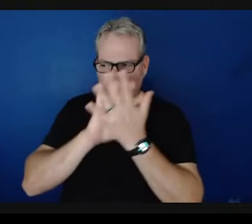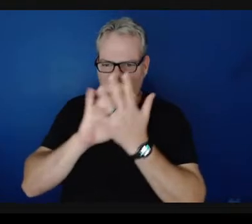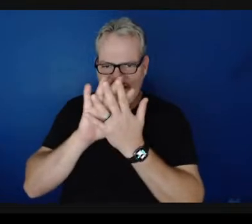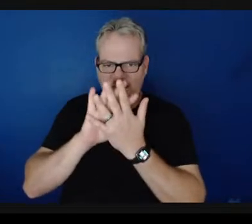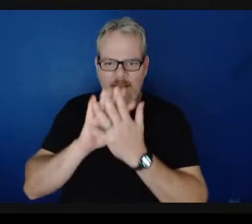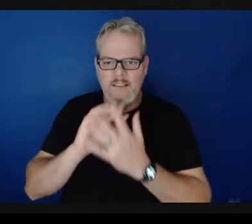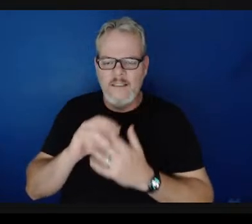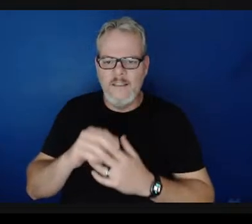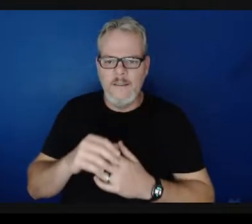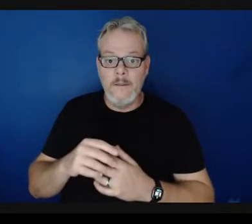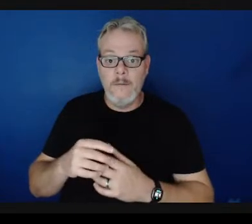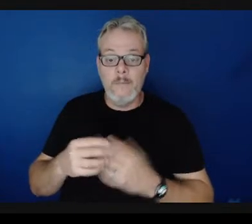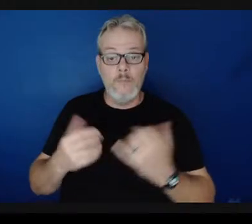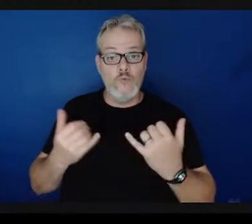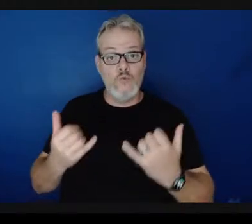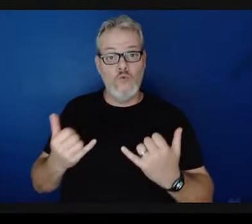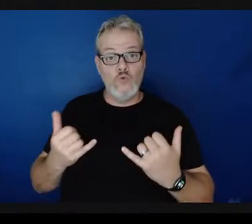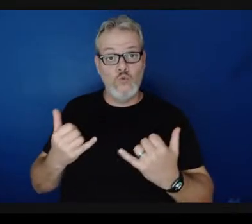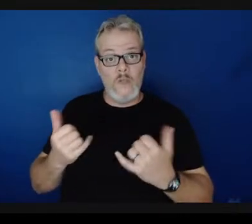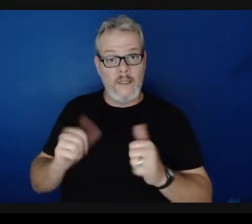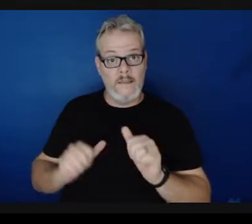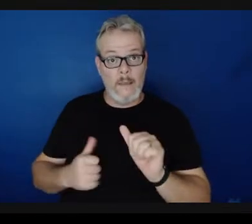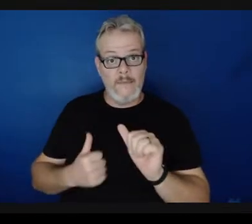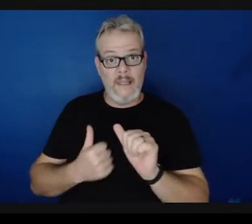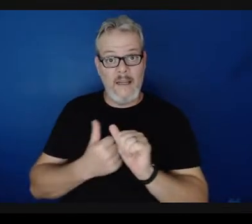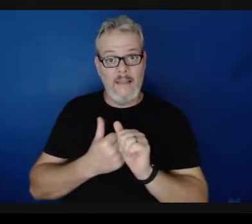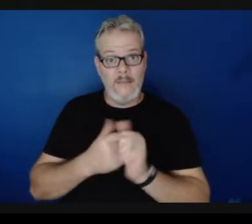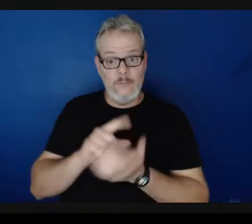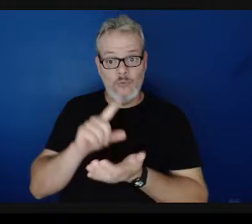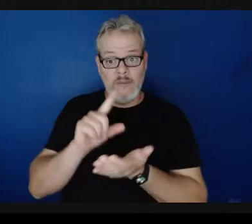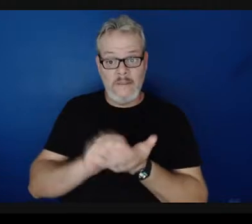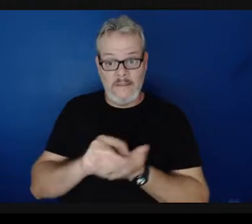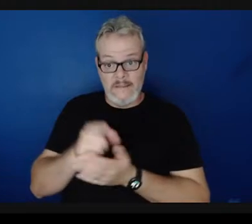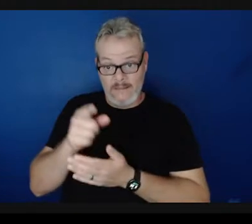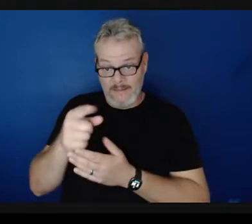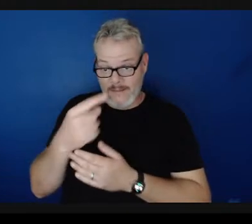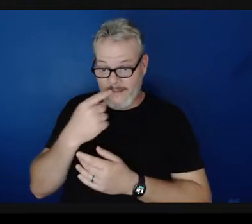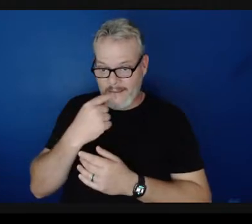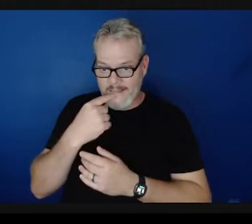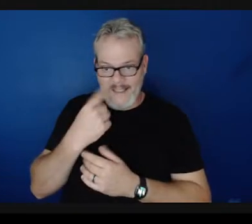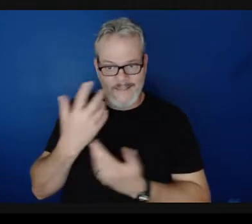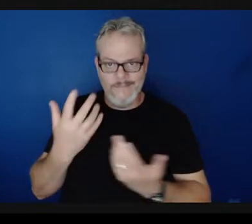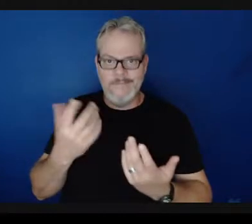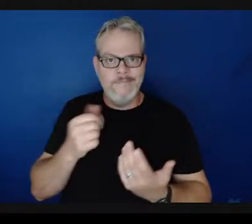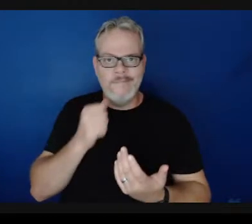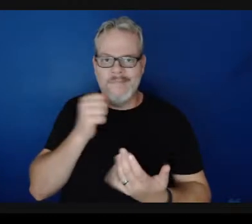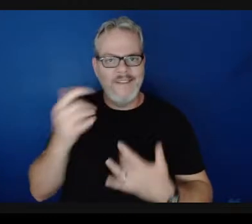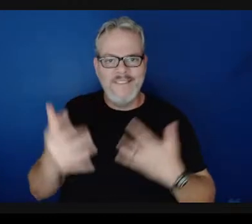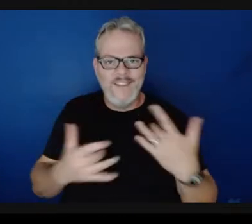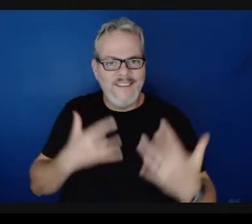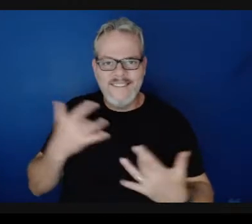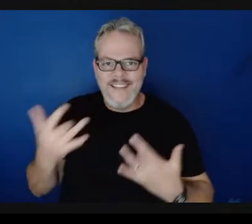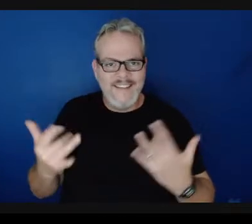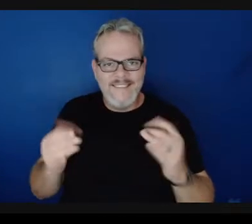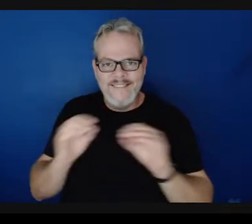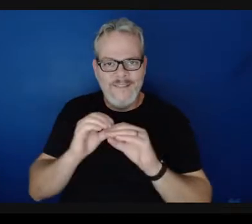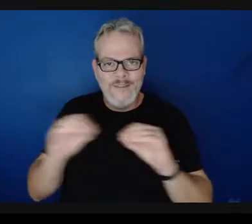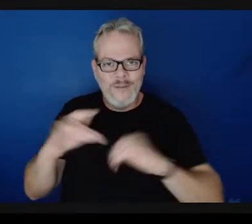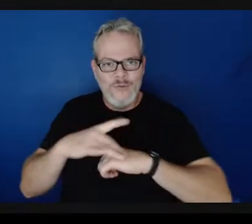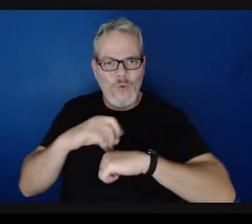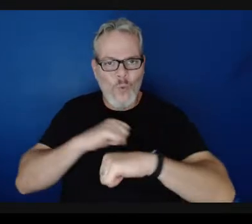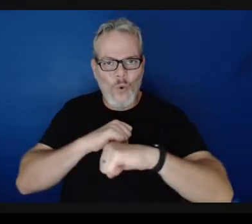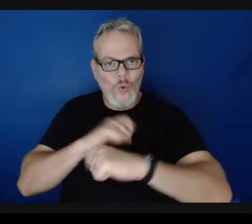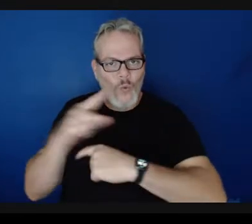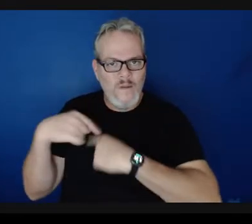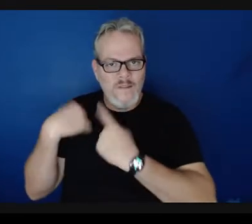one that was issued today, this update, is equally less exciting, with seismicity over the last 24 hours at the